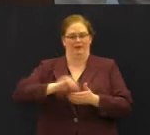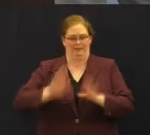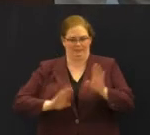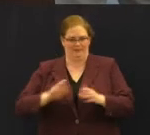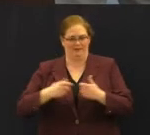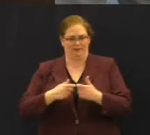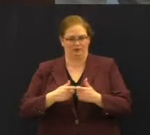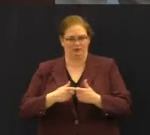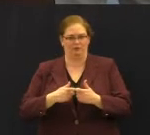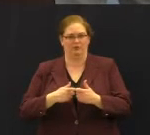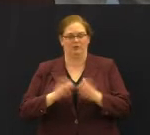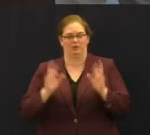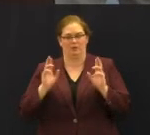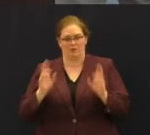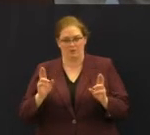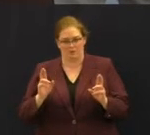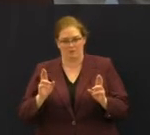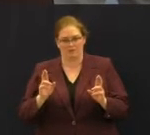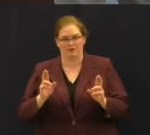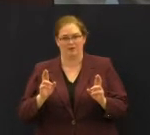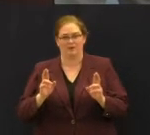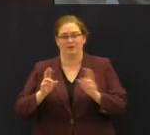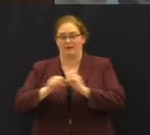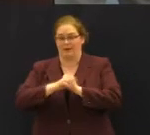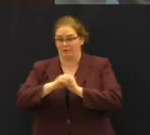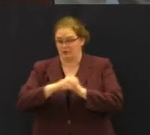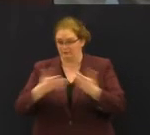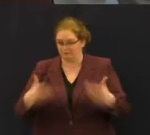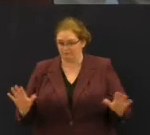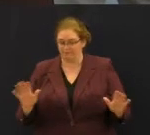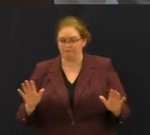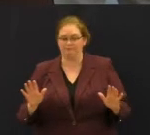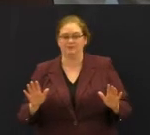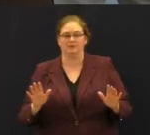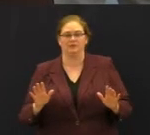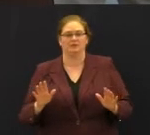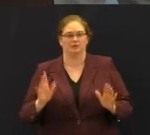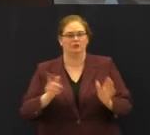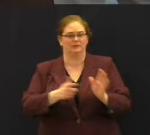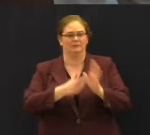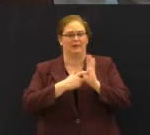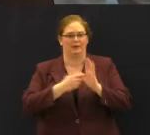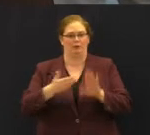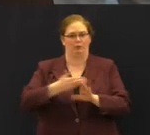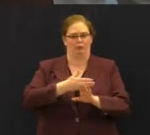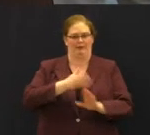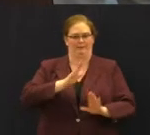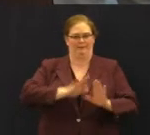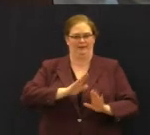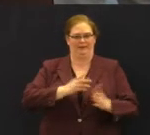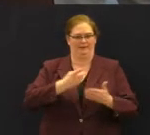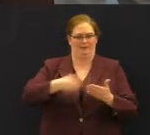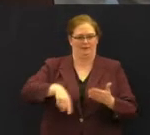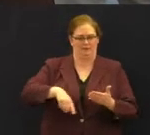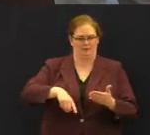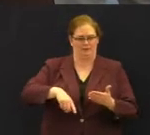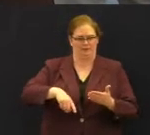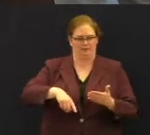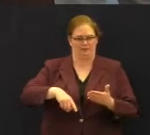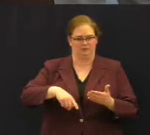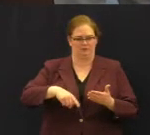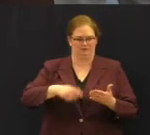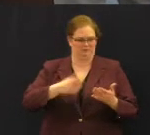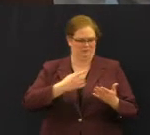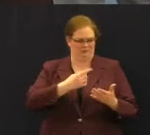electrical only. Advertisement went out. There's a mandatory pre-bid next week, a week from today, next